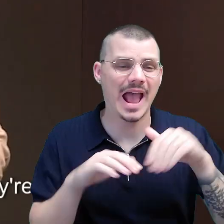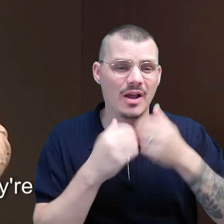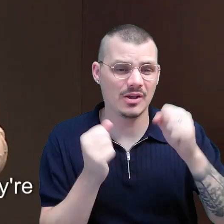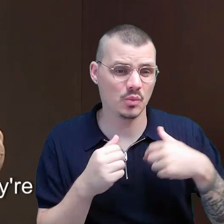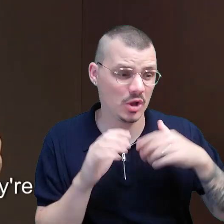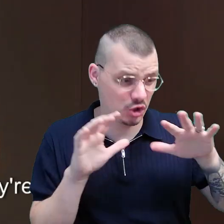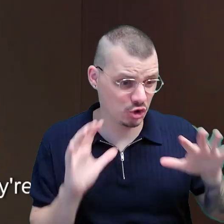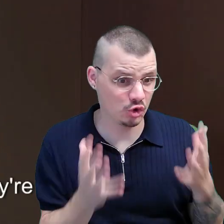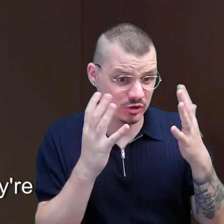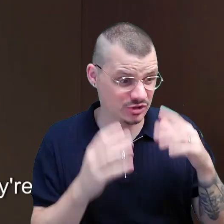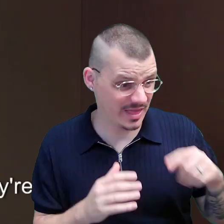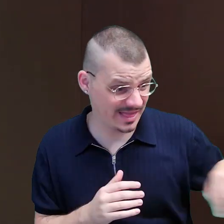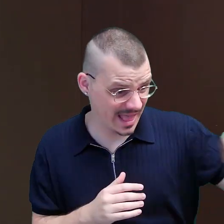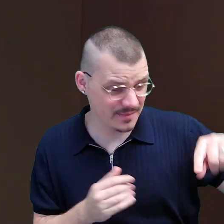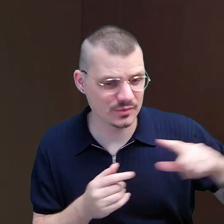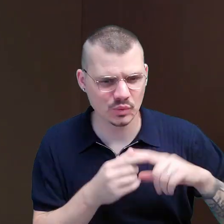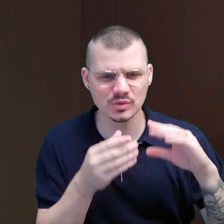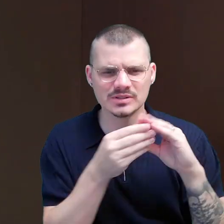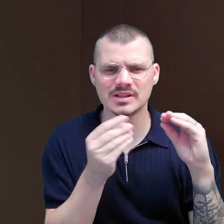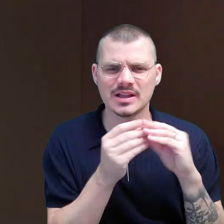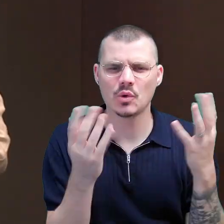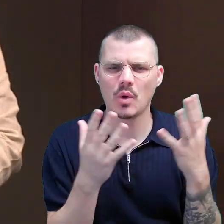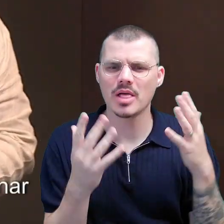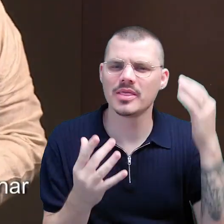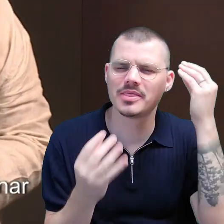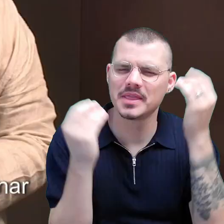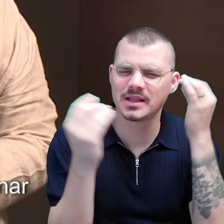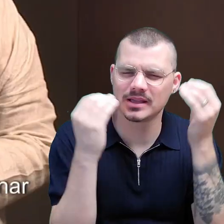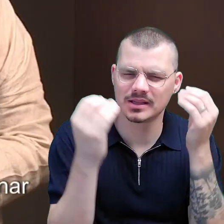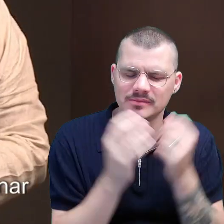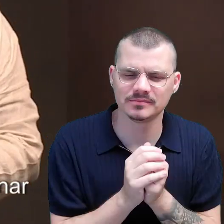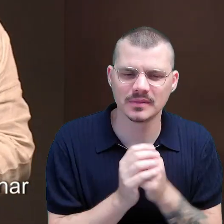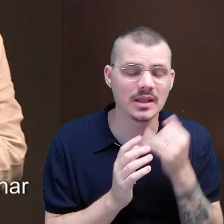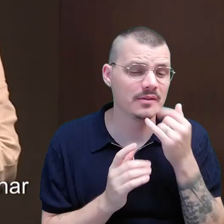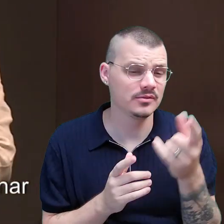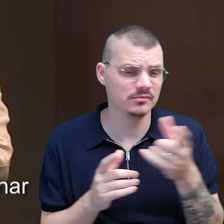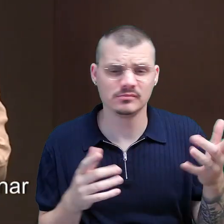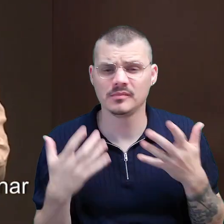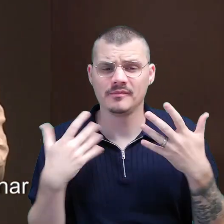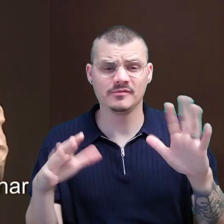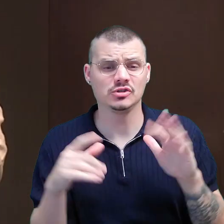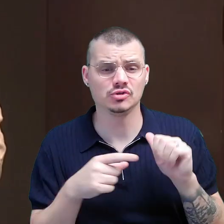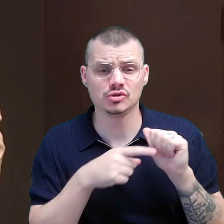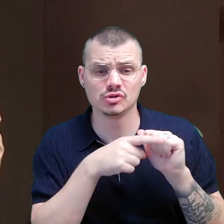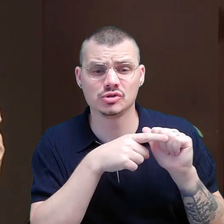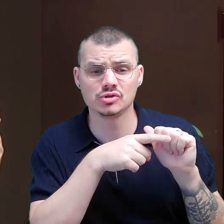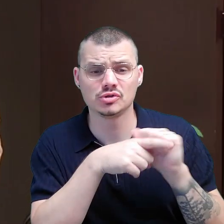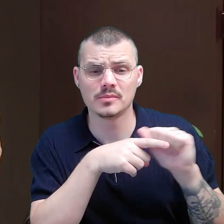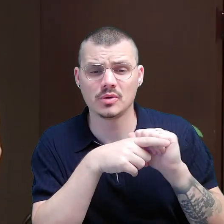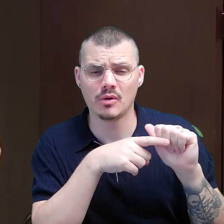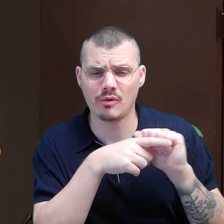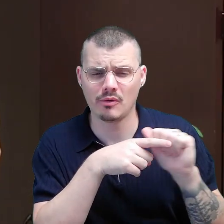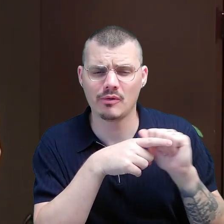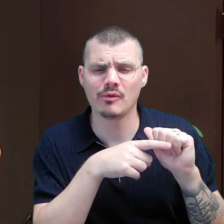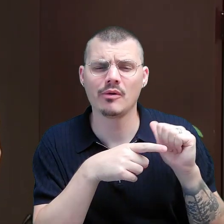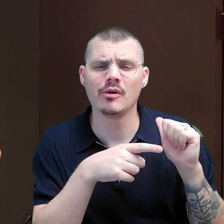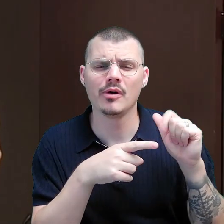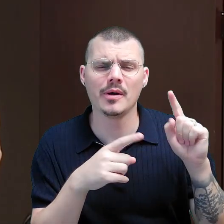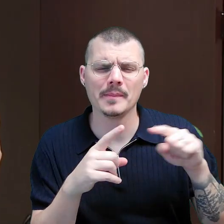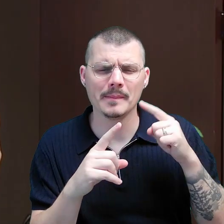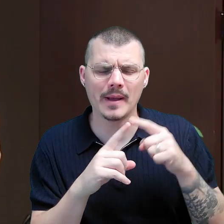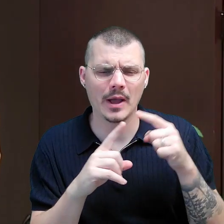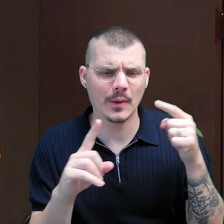encourage those people to say what they're thinking? If any of you have already had the seminar about